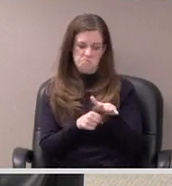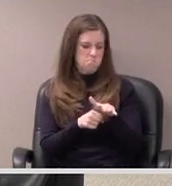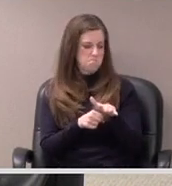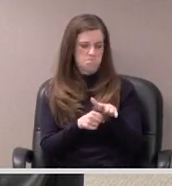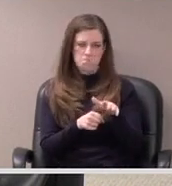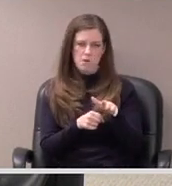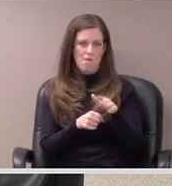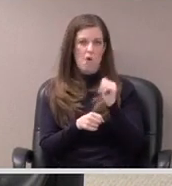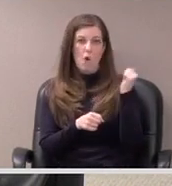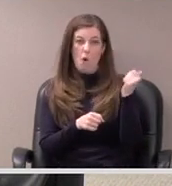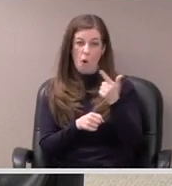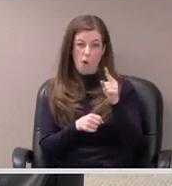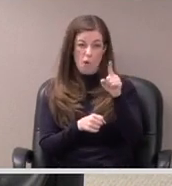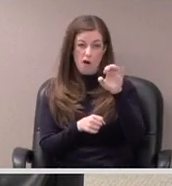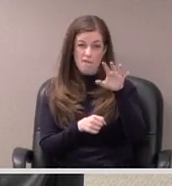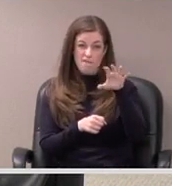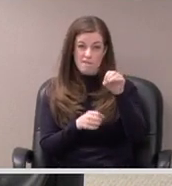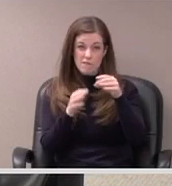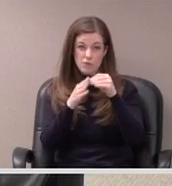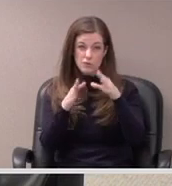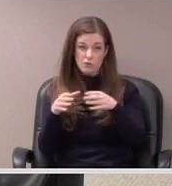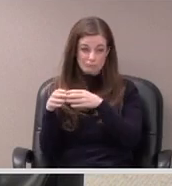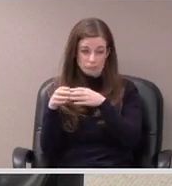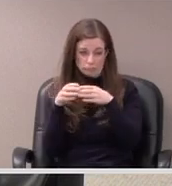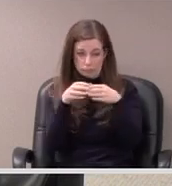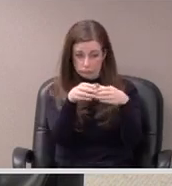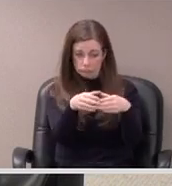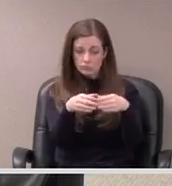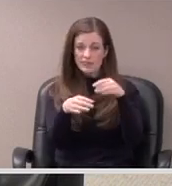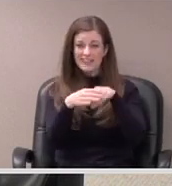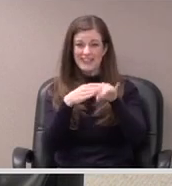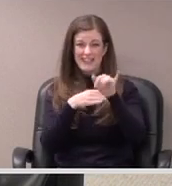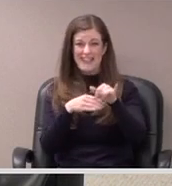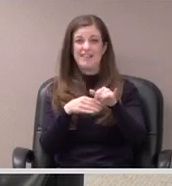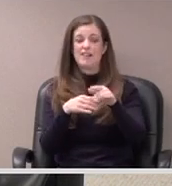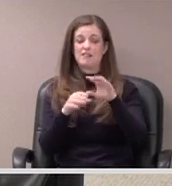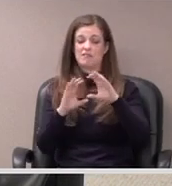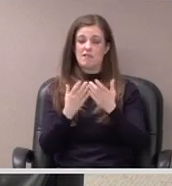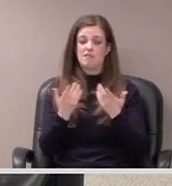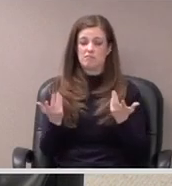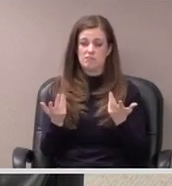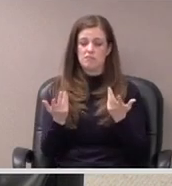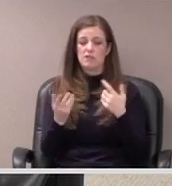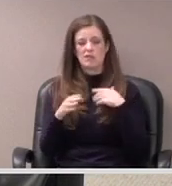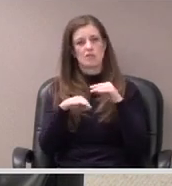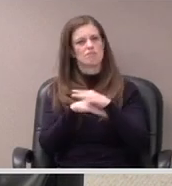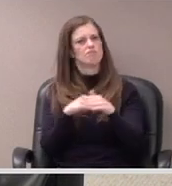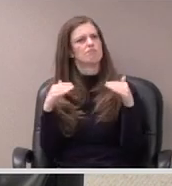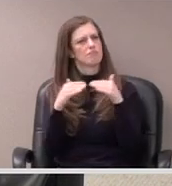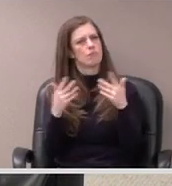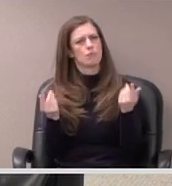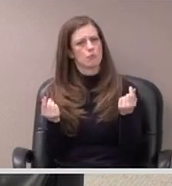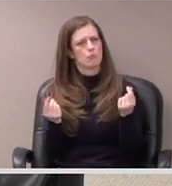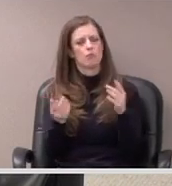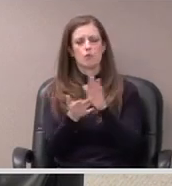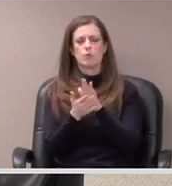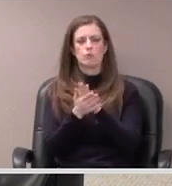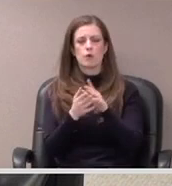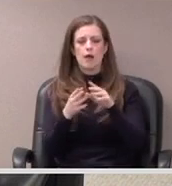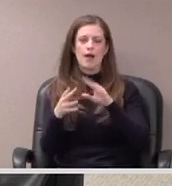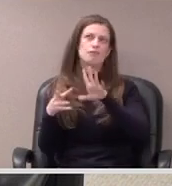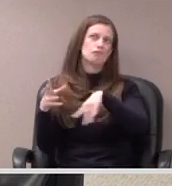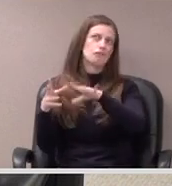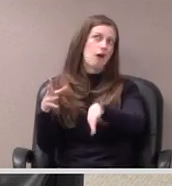fund a trip for all 150 of the students in that inaugural class. So to make it fair, the school hosted a raffle with